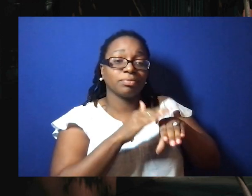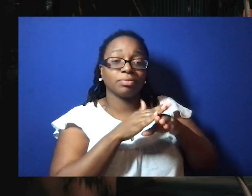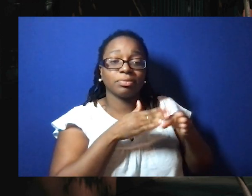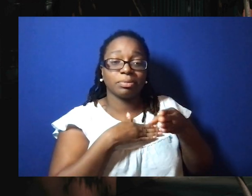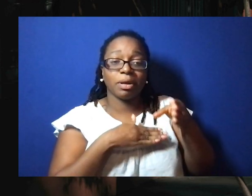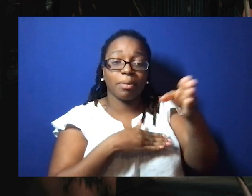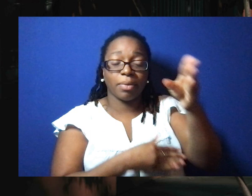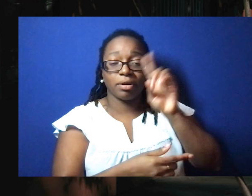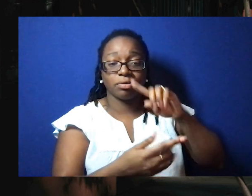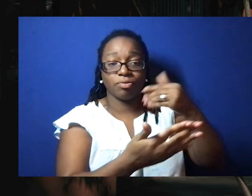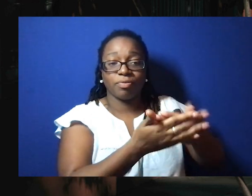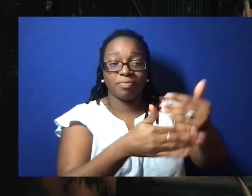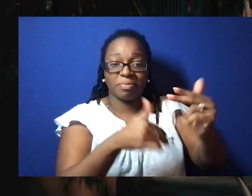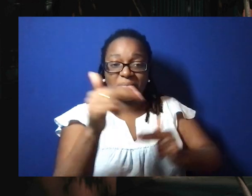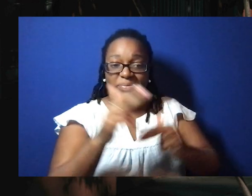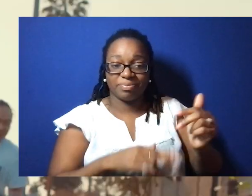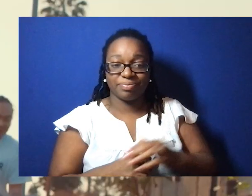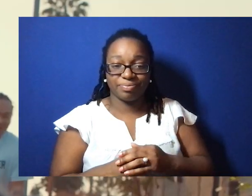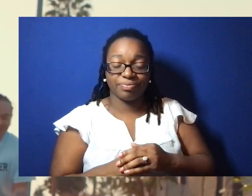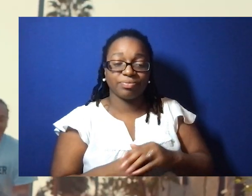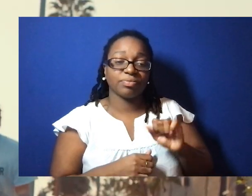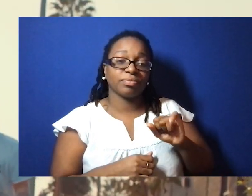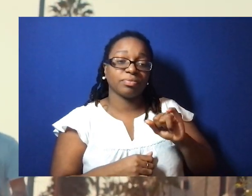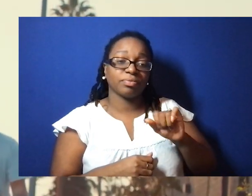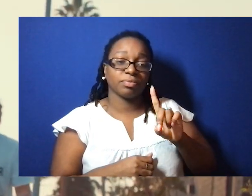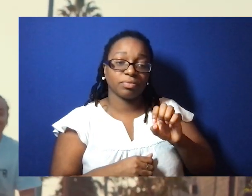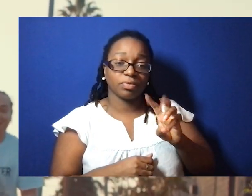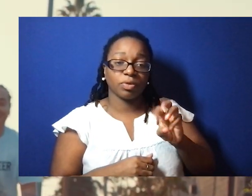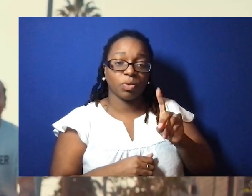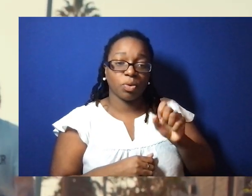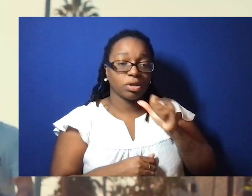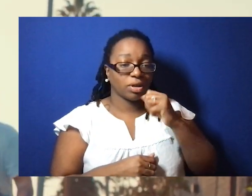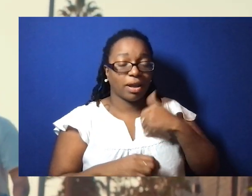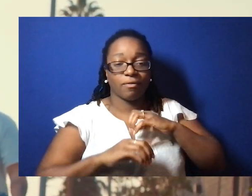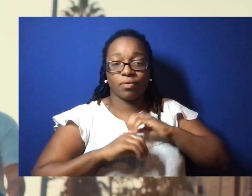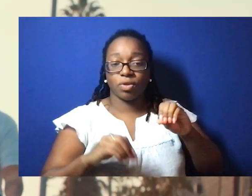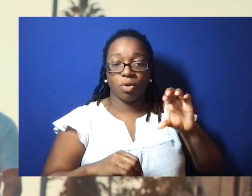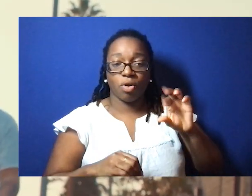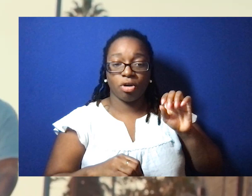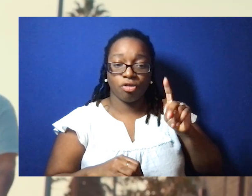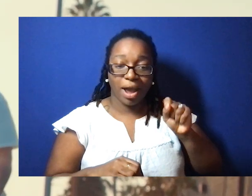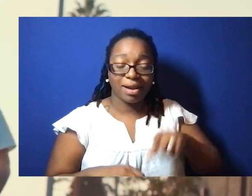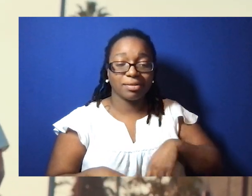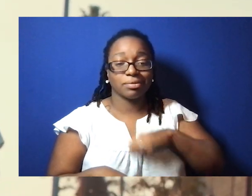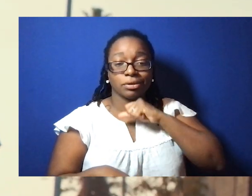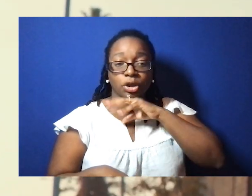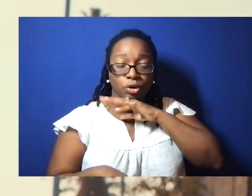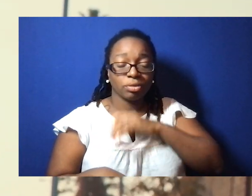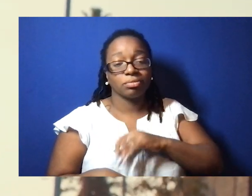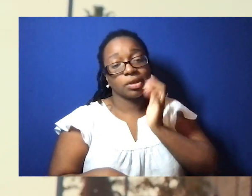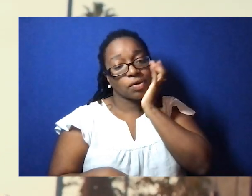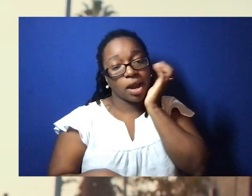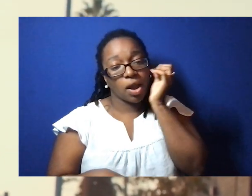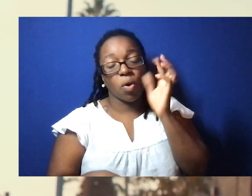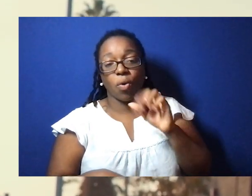path to the facility entrance. The sidewalk should be free of jagged cracks, debris, grass,